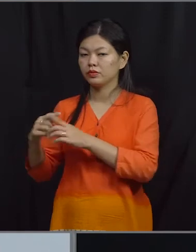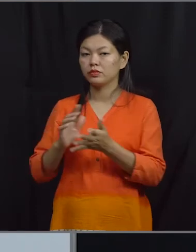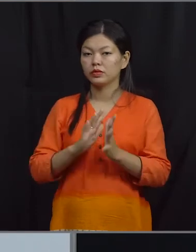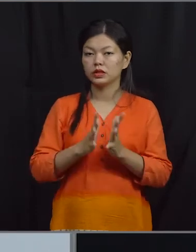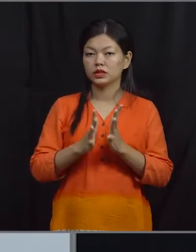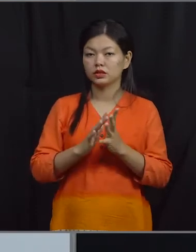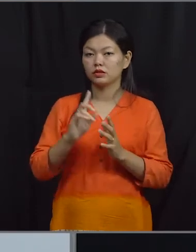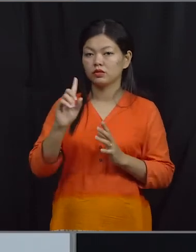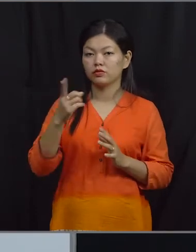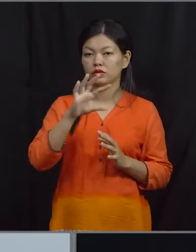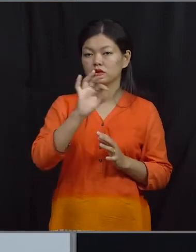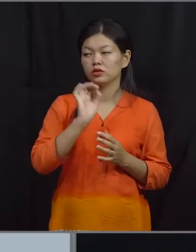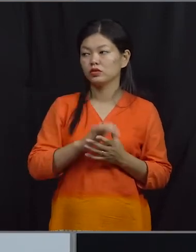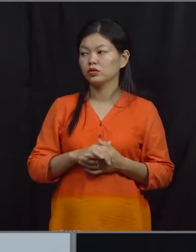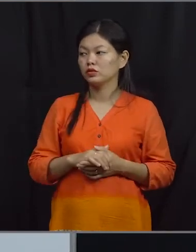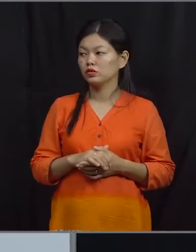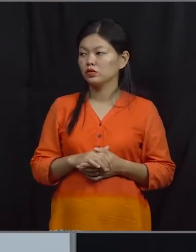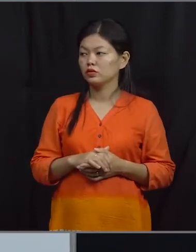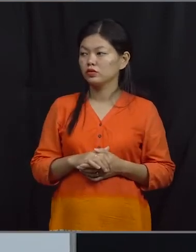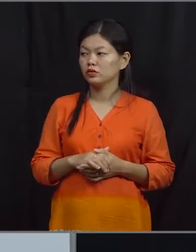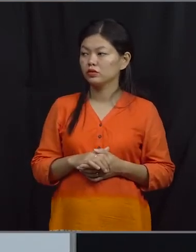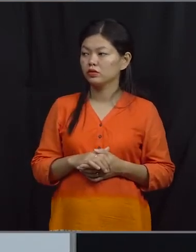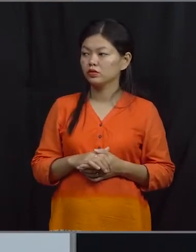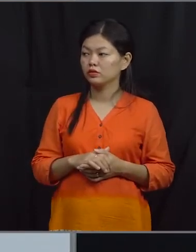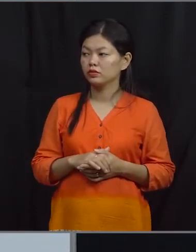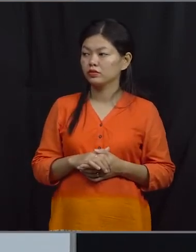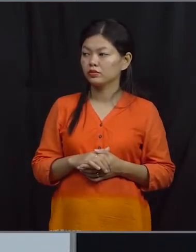Okay. For this element, you delete this row and column, we get